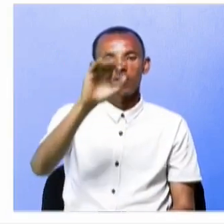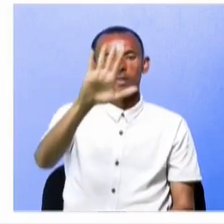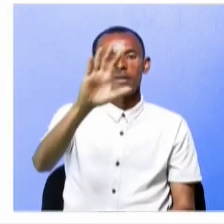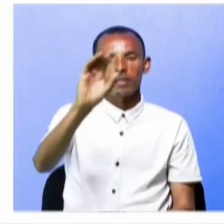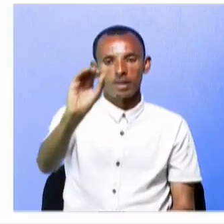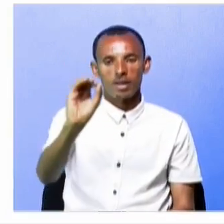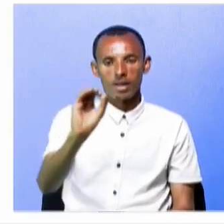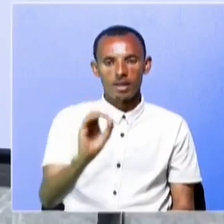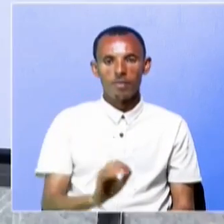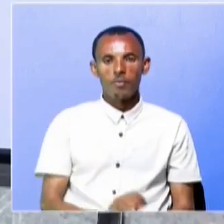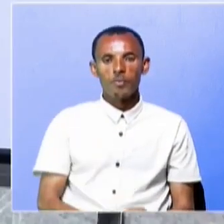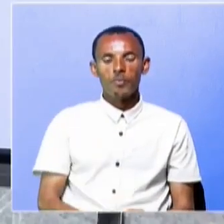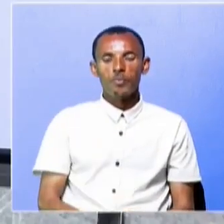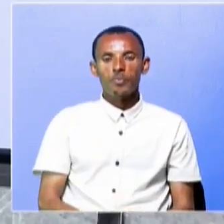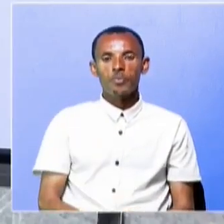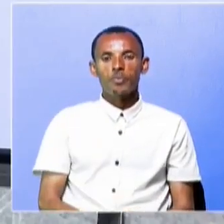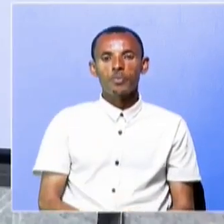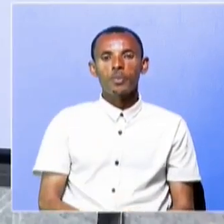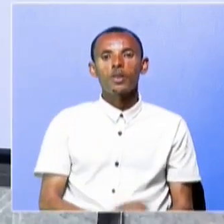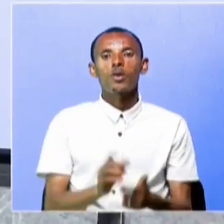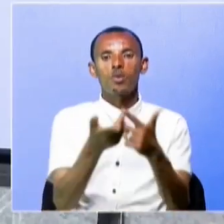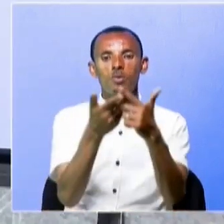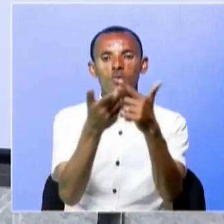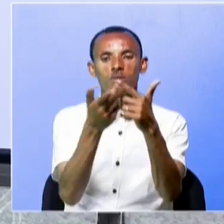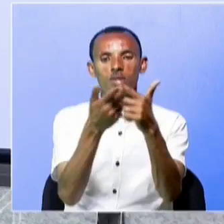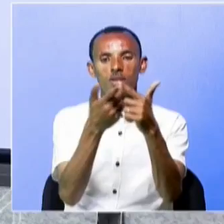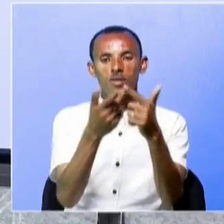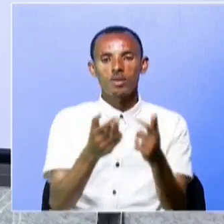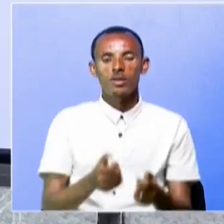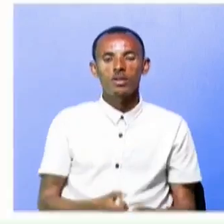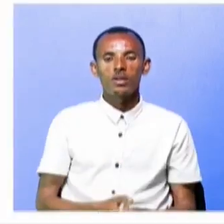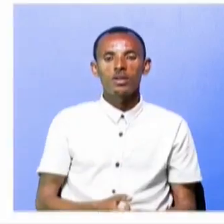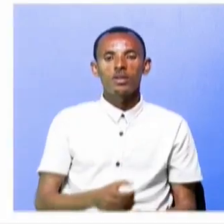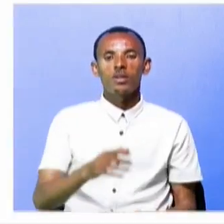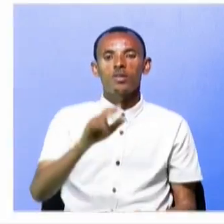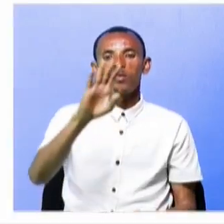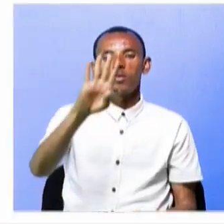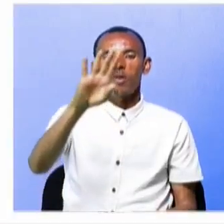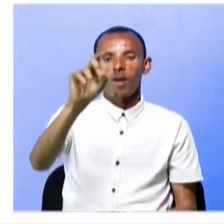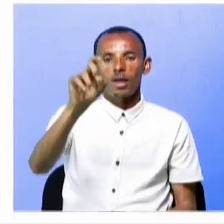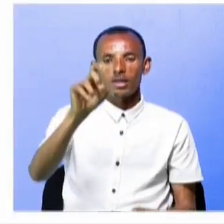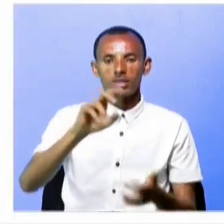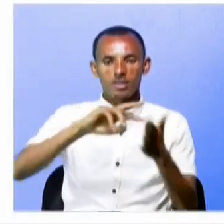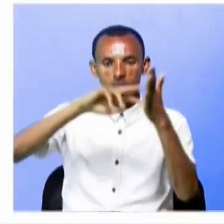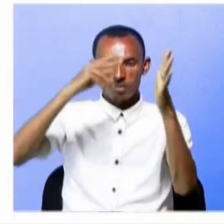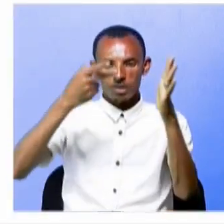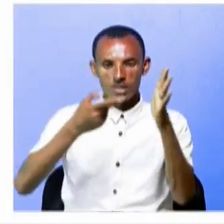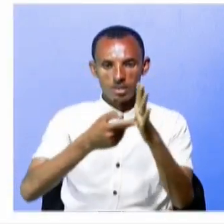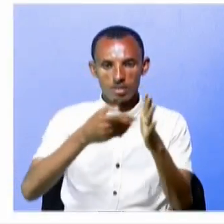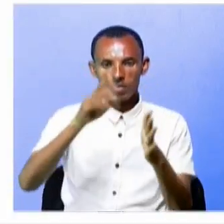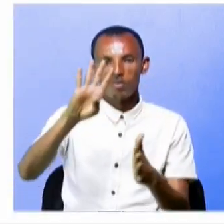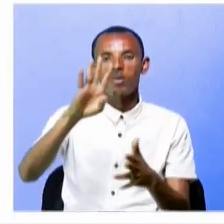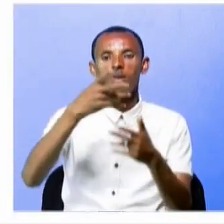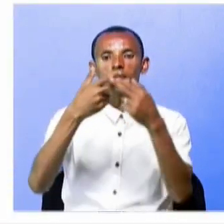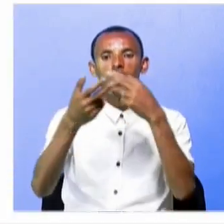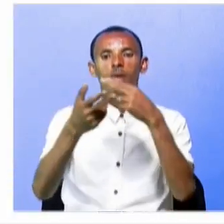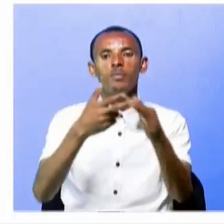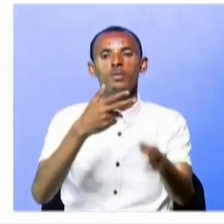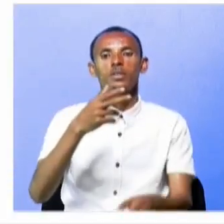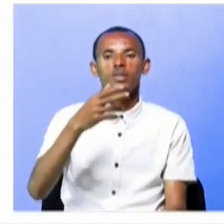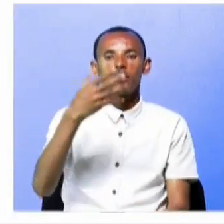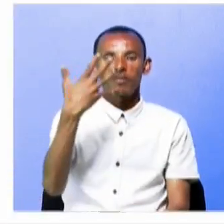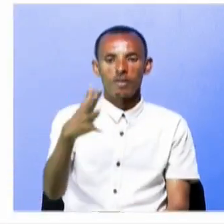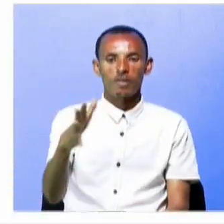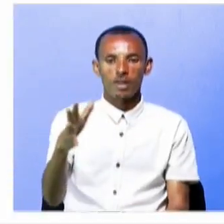degree. The other one is 4x. 4x means 4